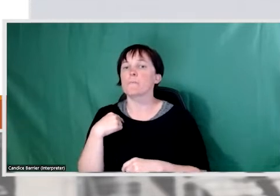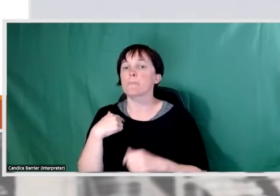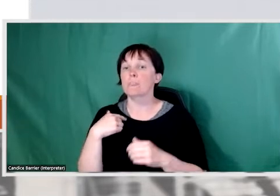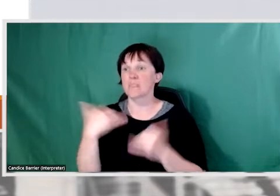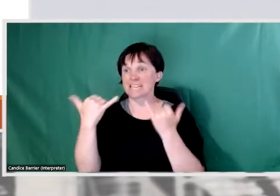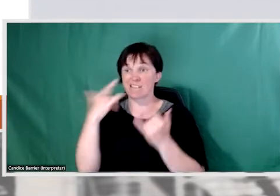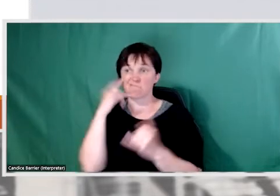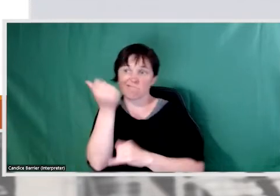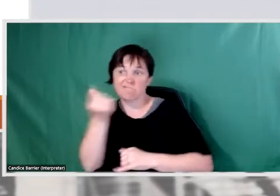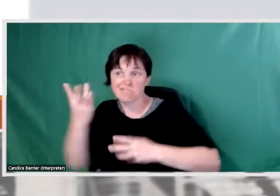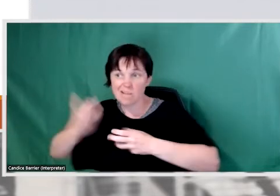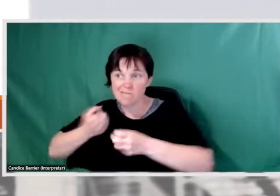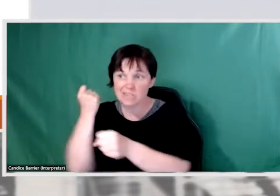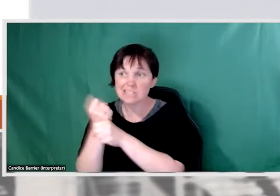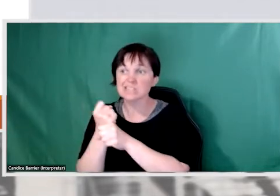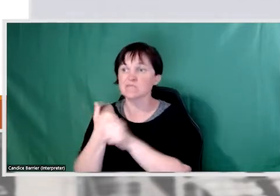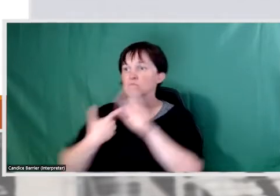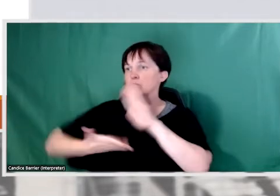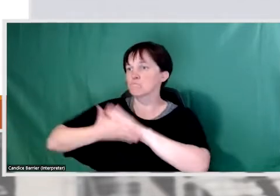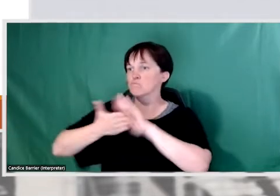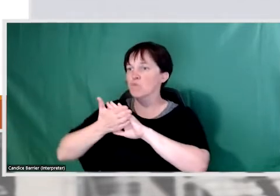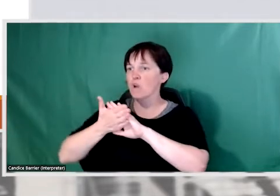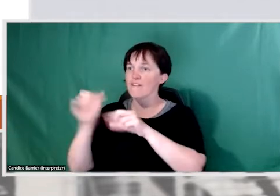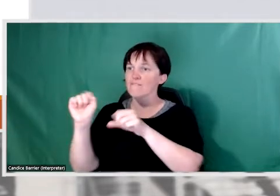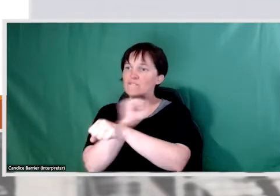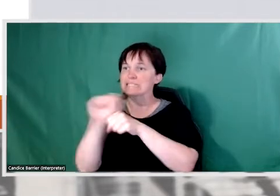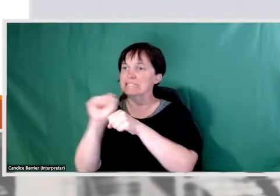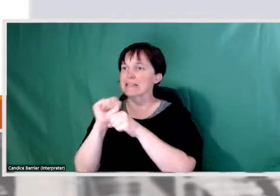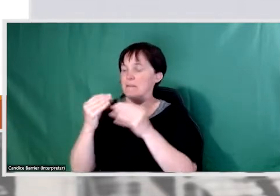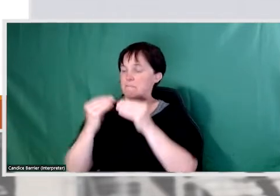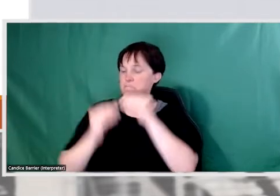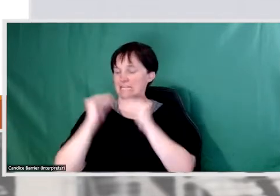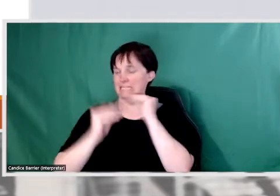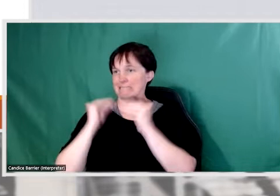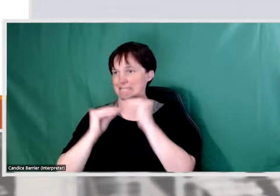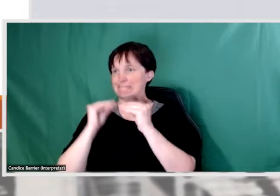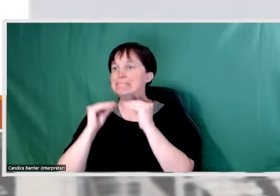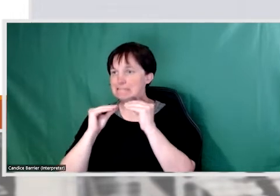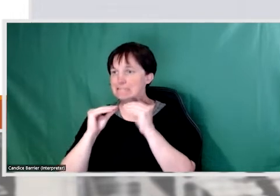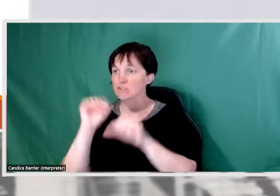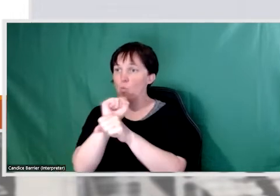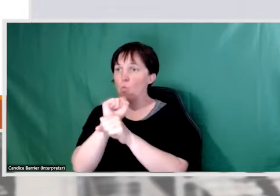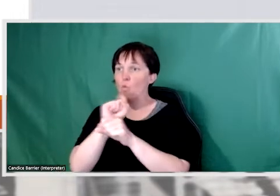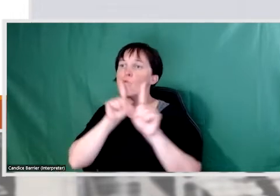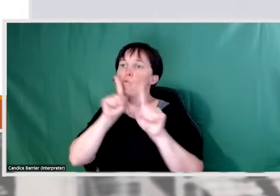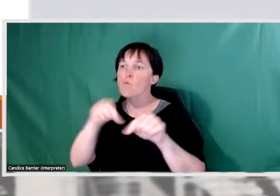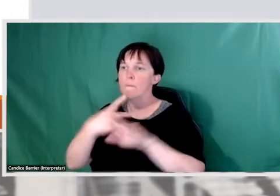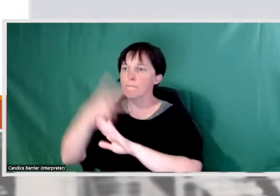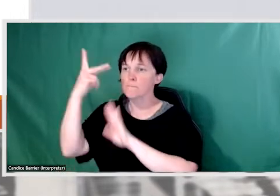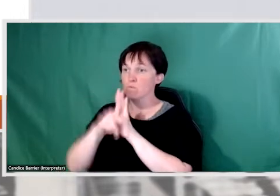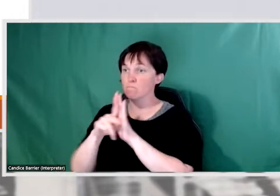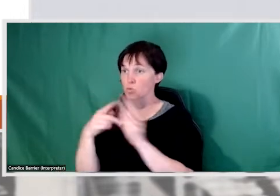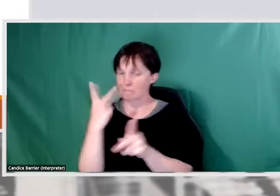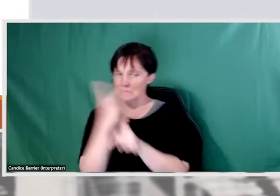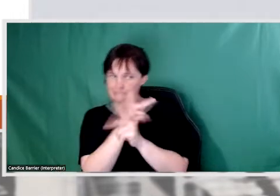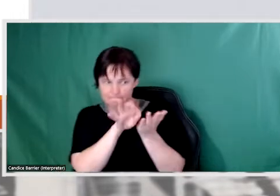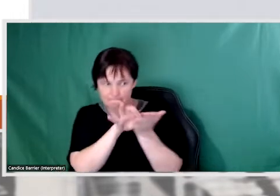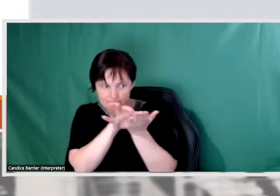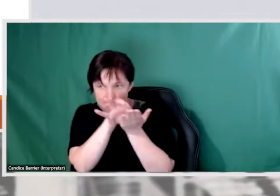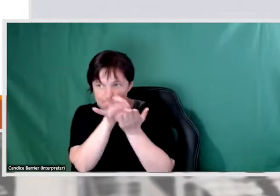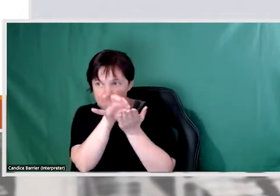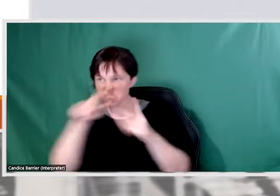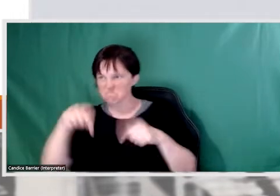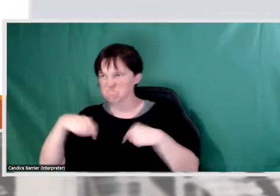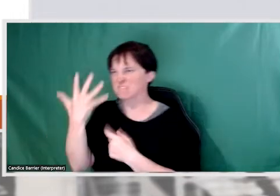several years now, we've been running a facility maintenance work order program, and we've been tracking the maintenance for about the last